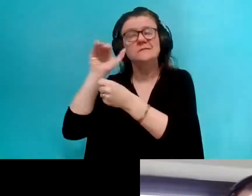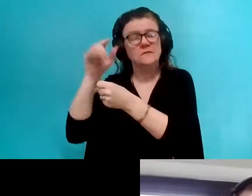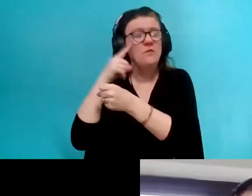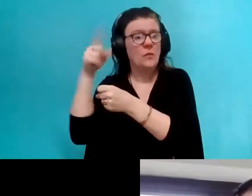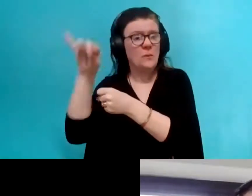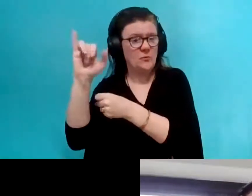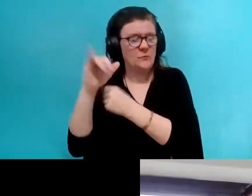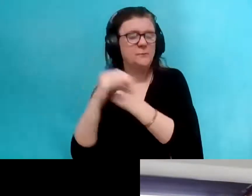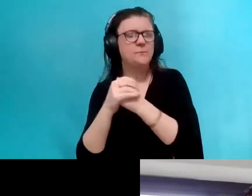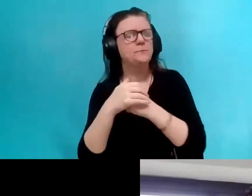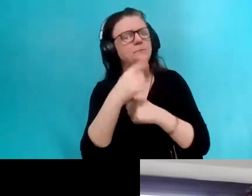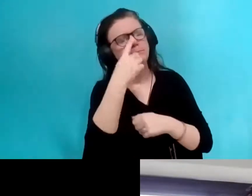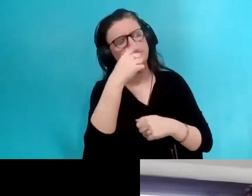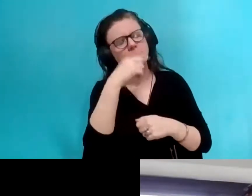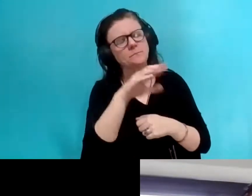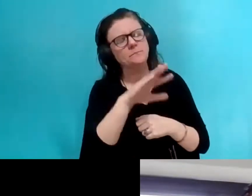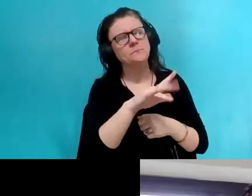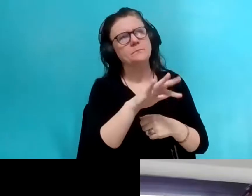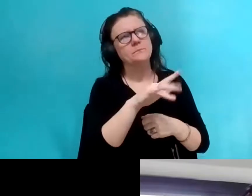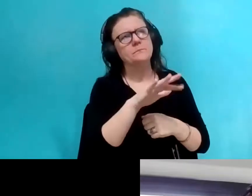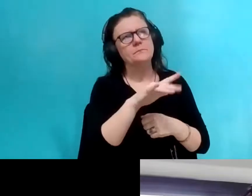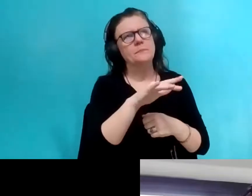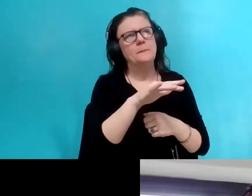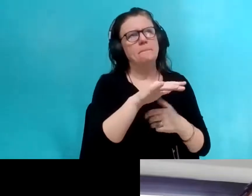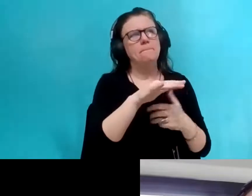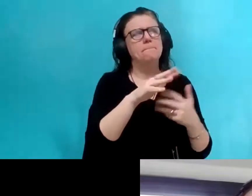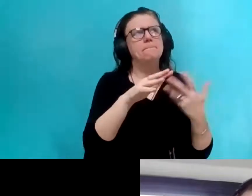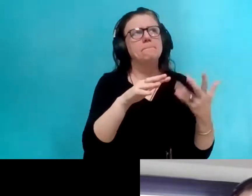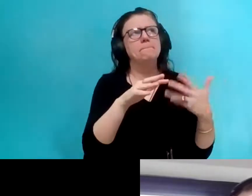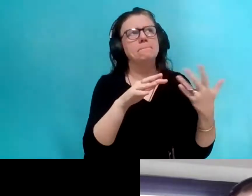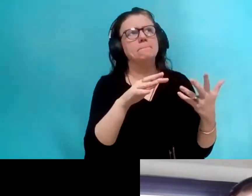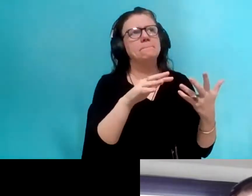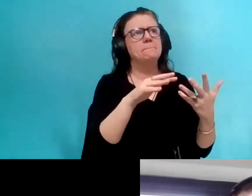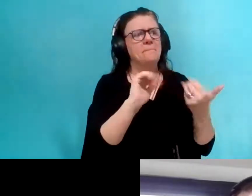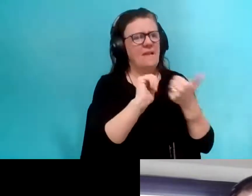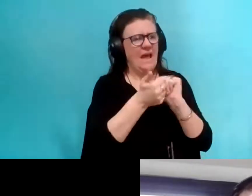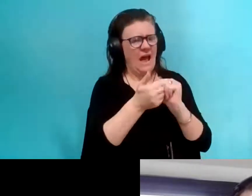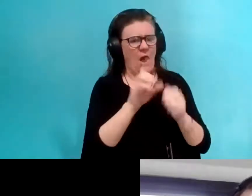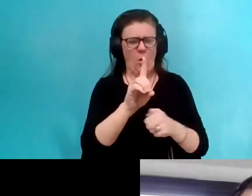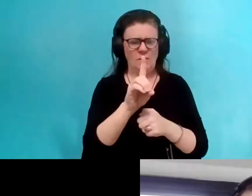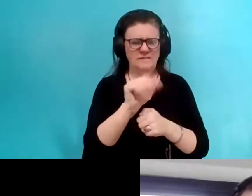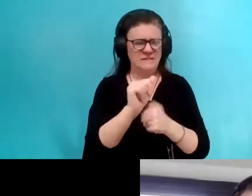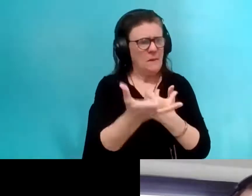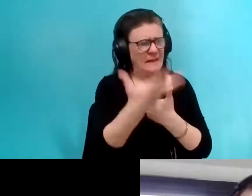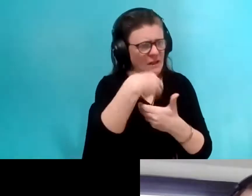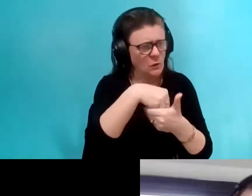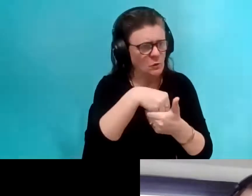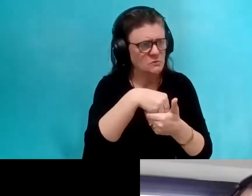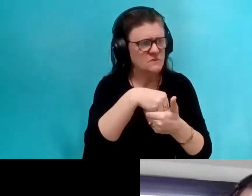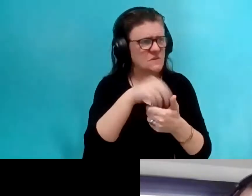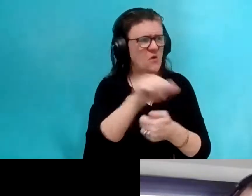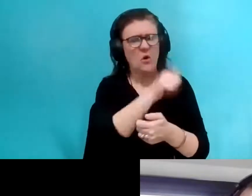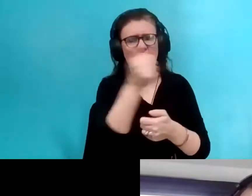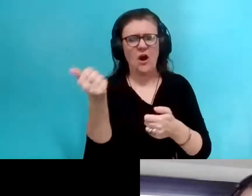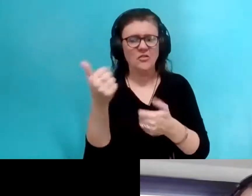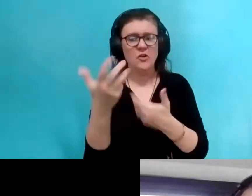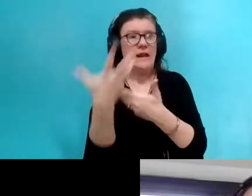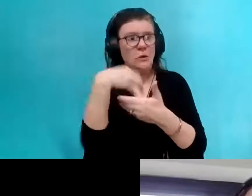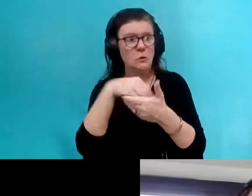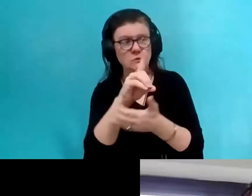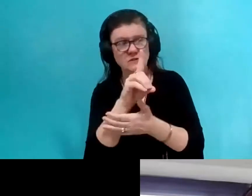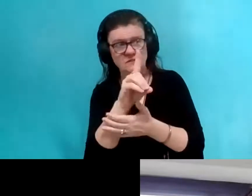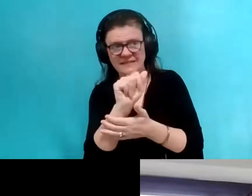So could you maybe share some insight on how disability inclusive or other parts of inclusive data could